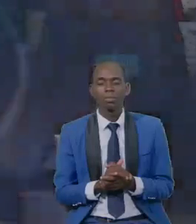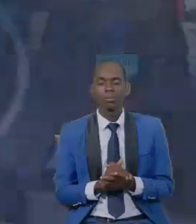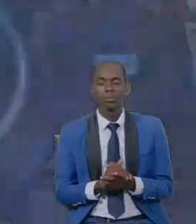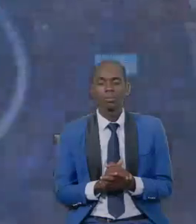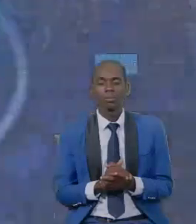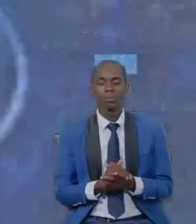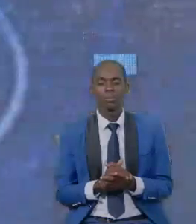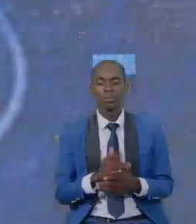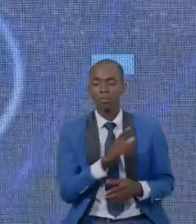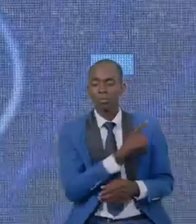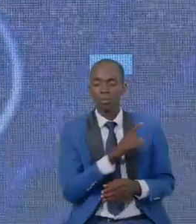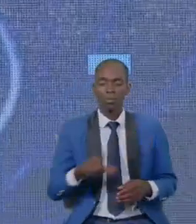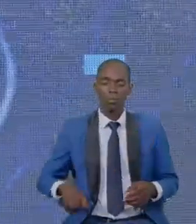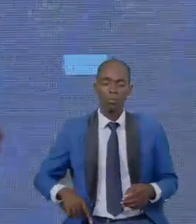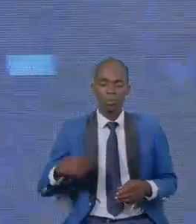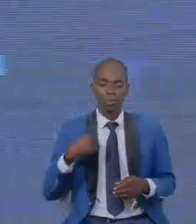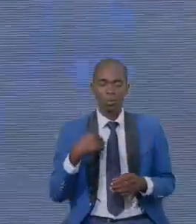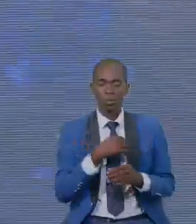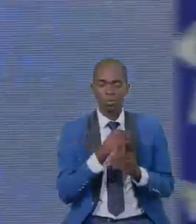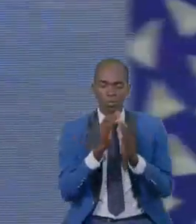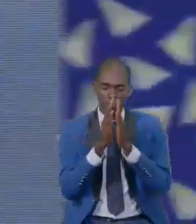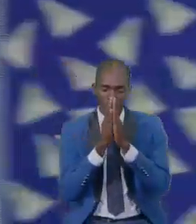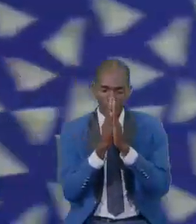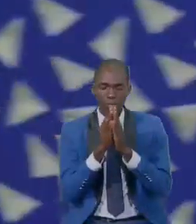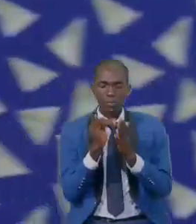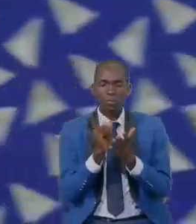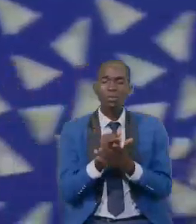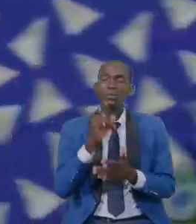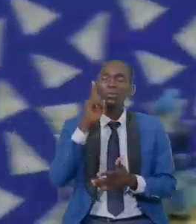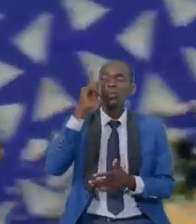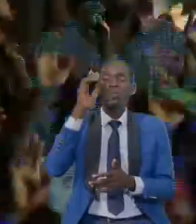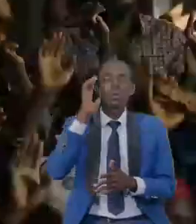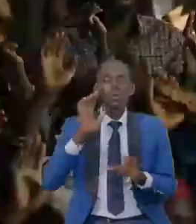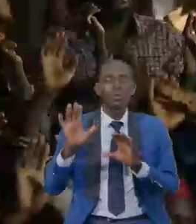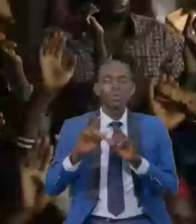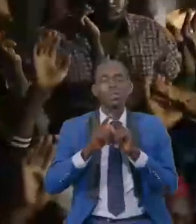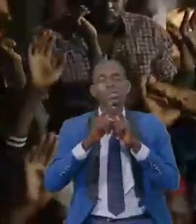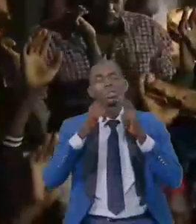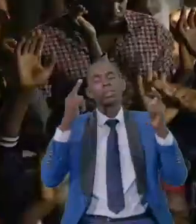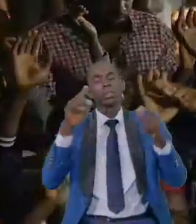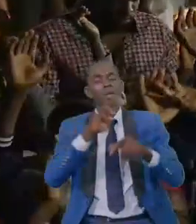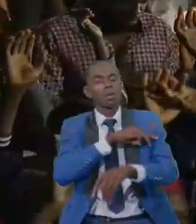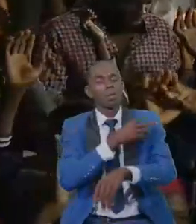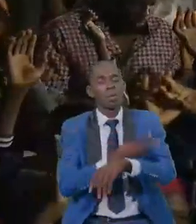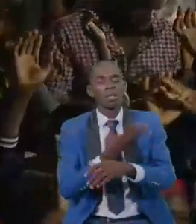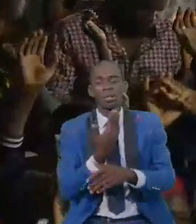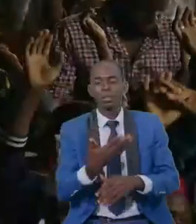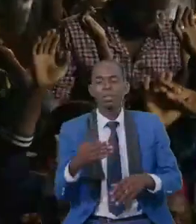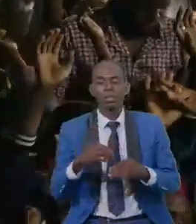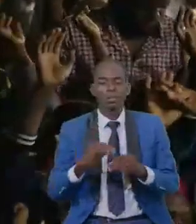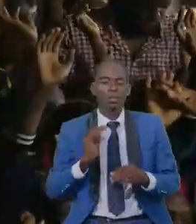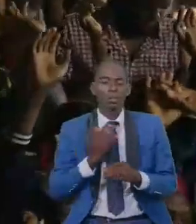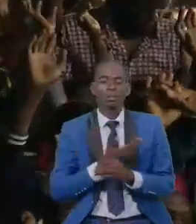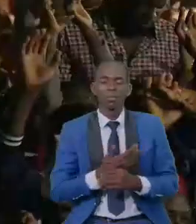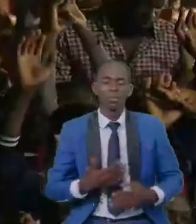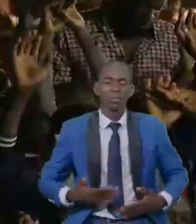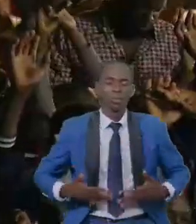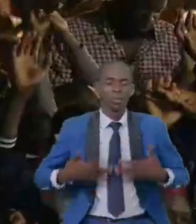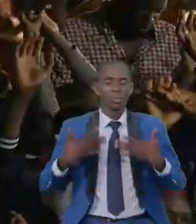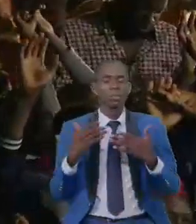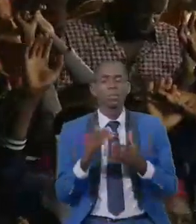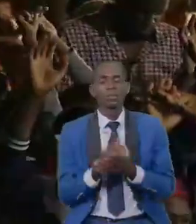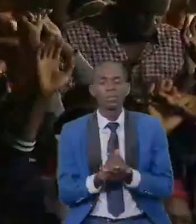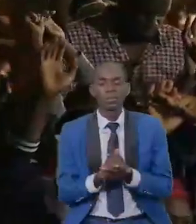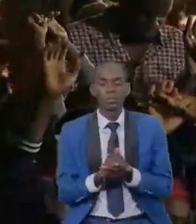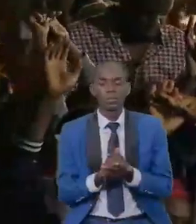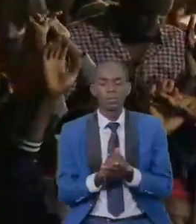Lord, we pray that you'll do great, mighty things in our life. This is not good